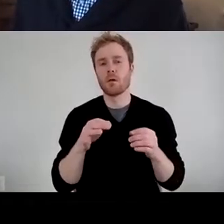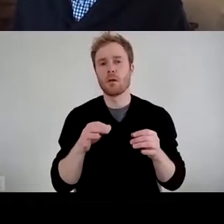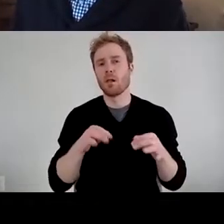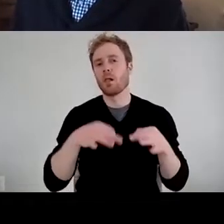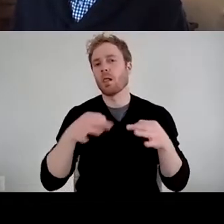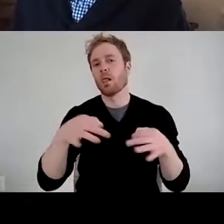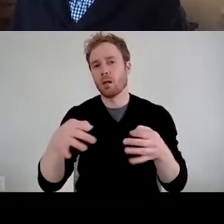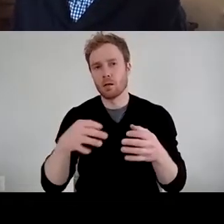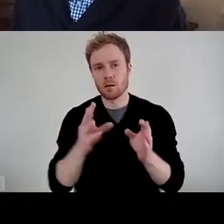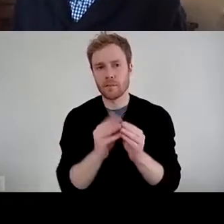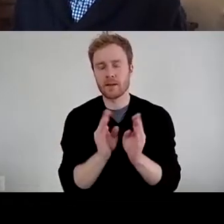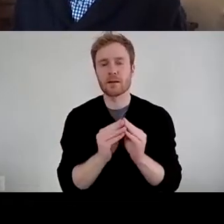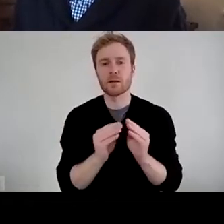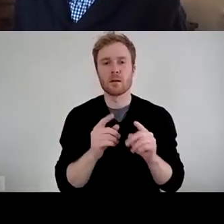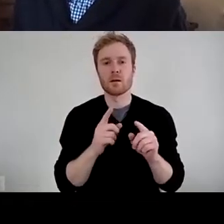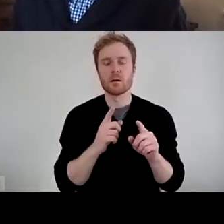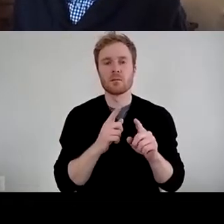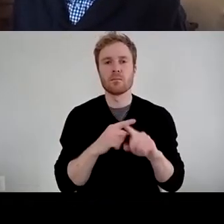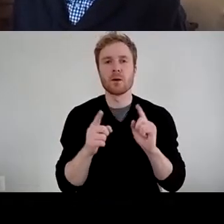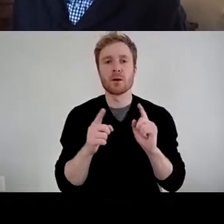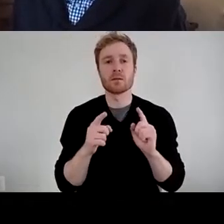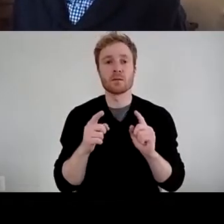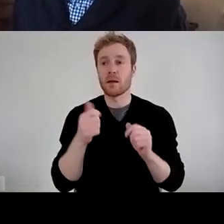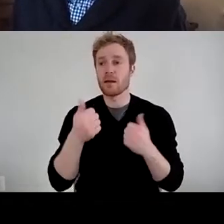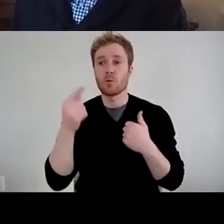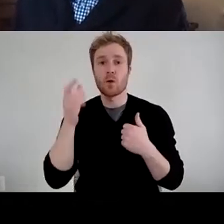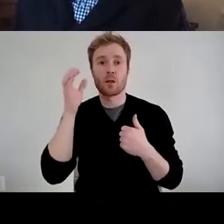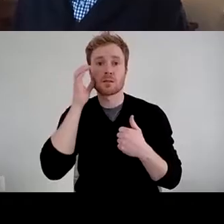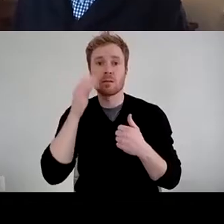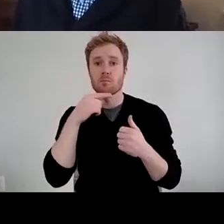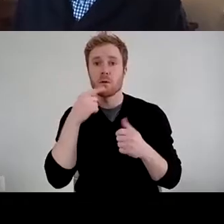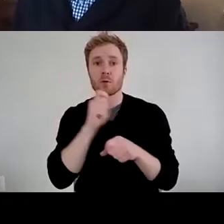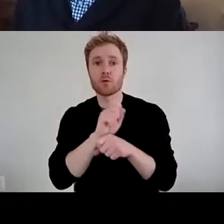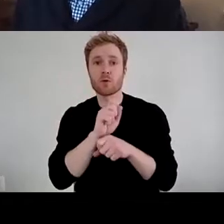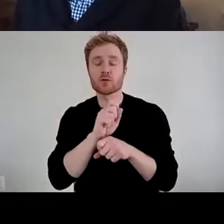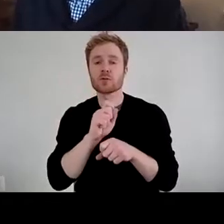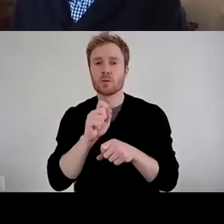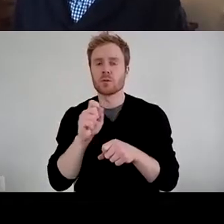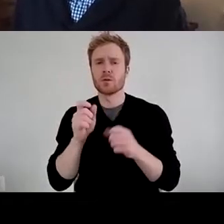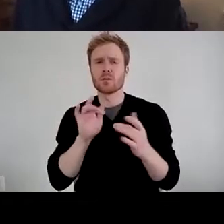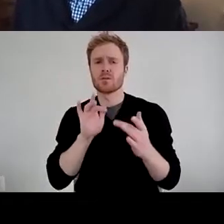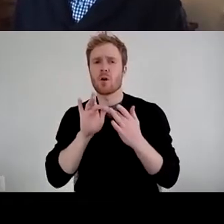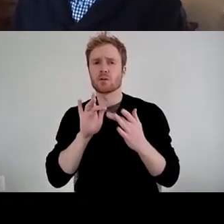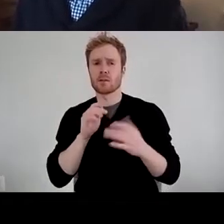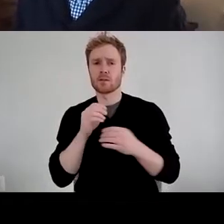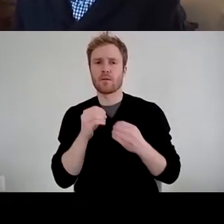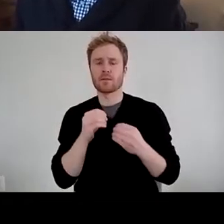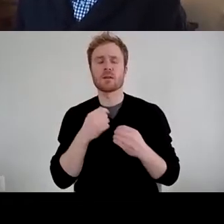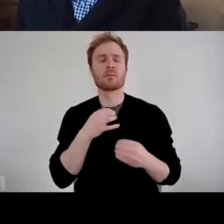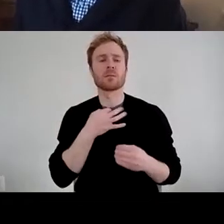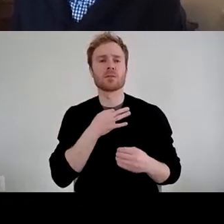creation and installation of public art at Southside Park at a cost not to exceed $24,000.